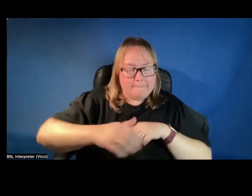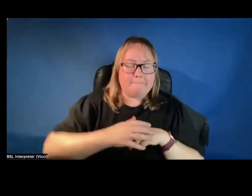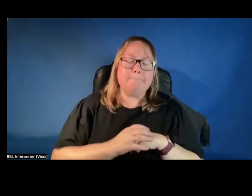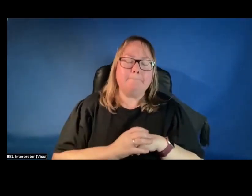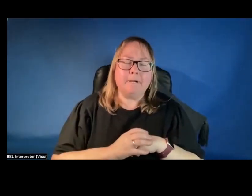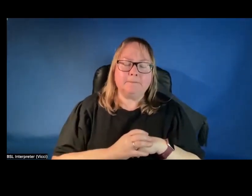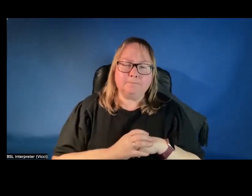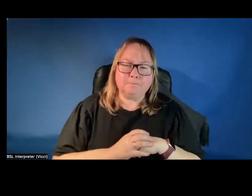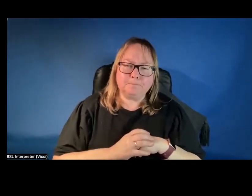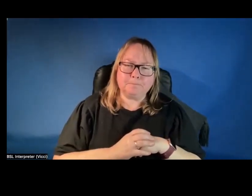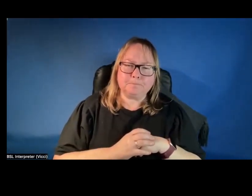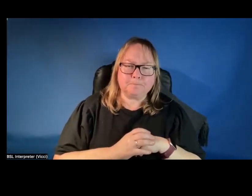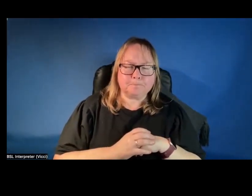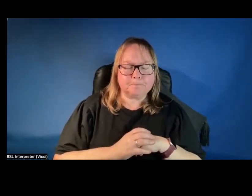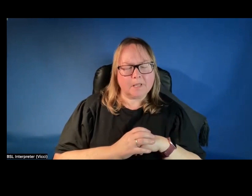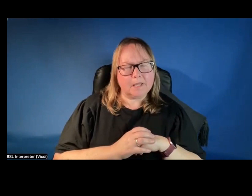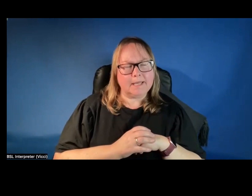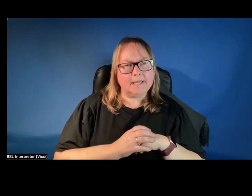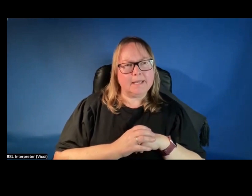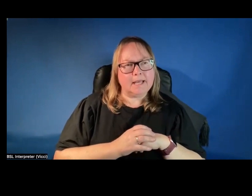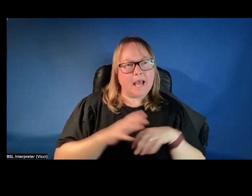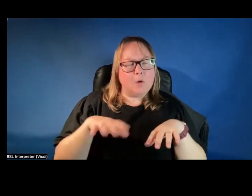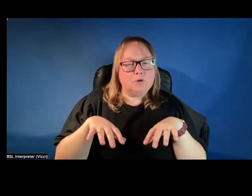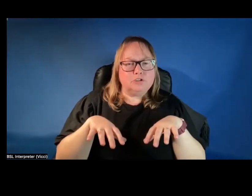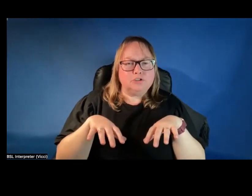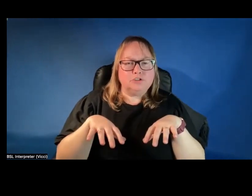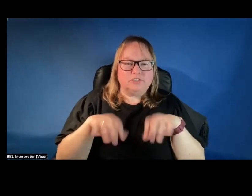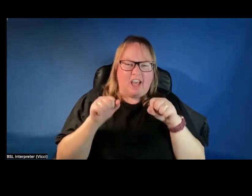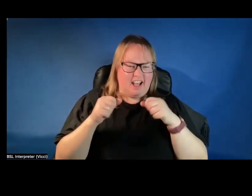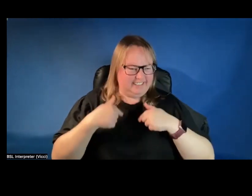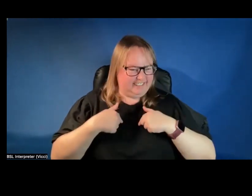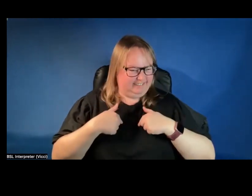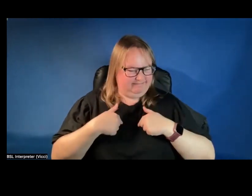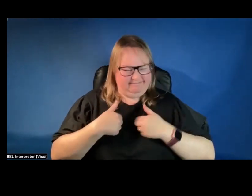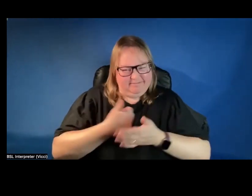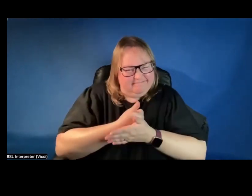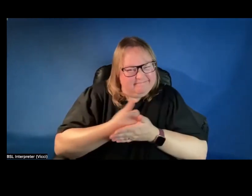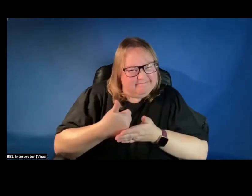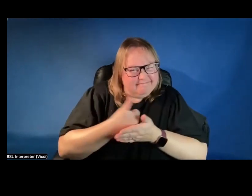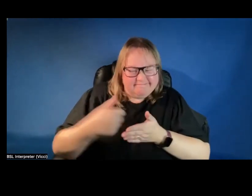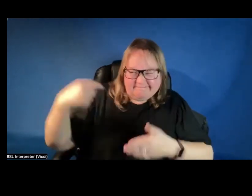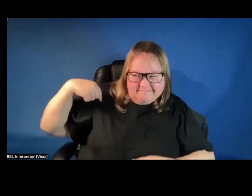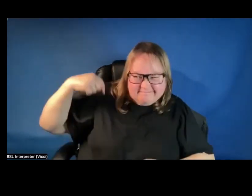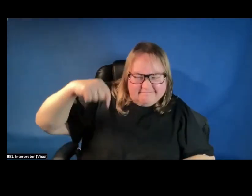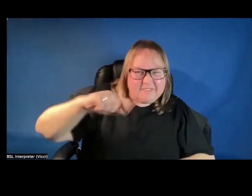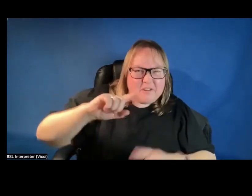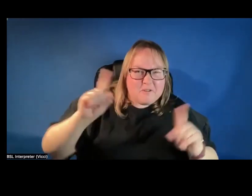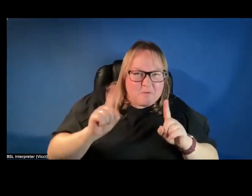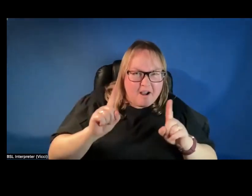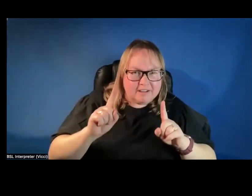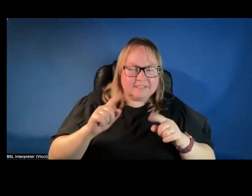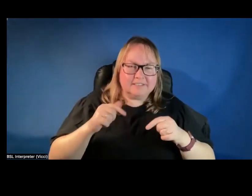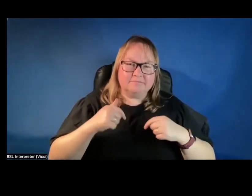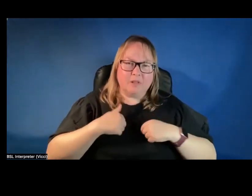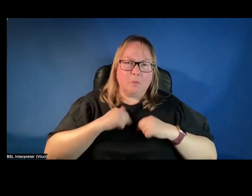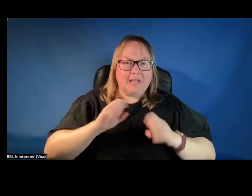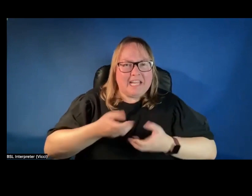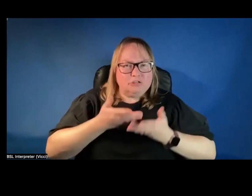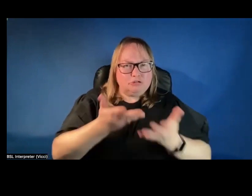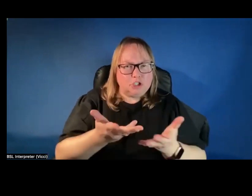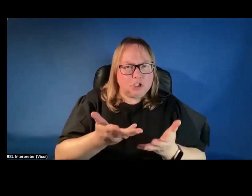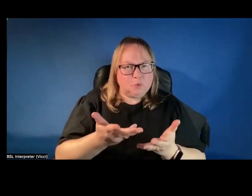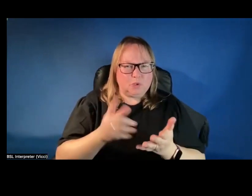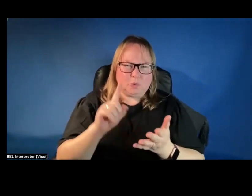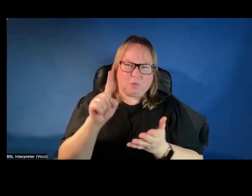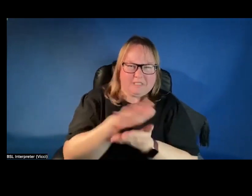And yeah, I guess I'll start as I normally do with these sessions to introduce a little bit about harsh light, because I